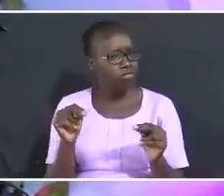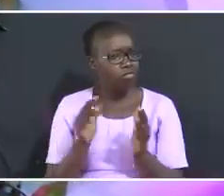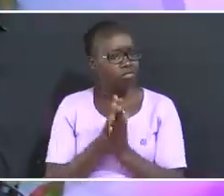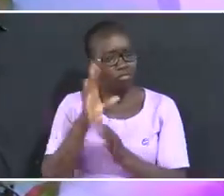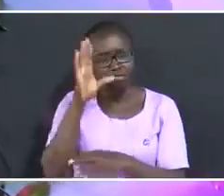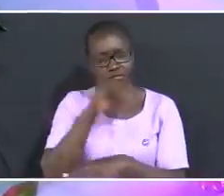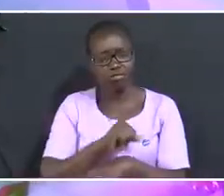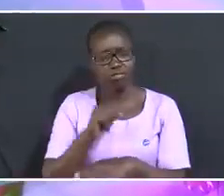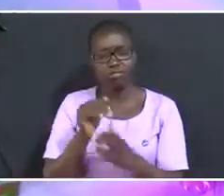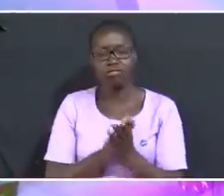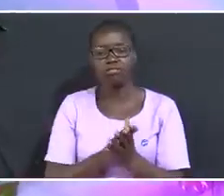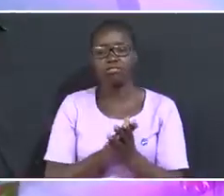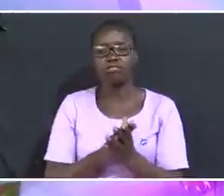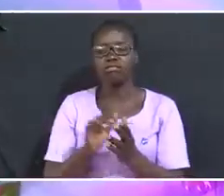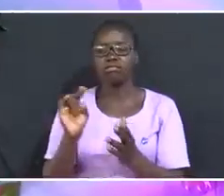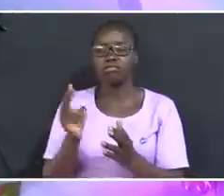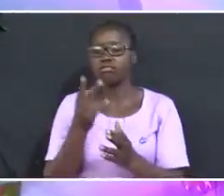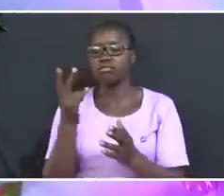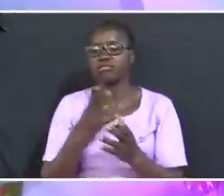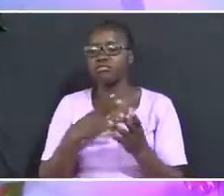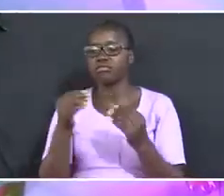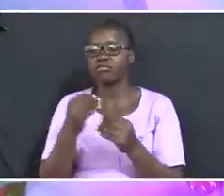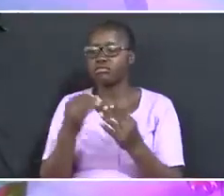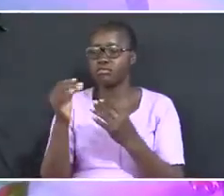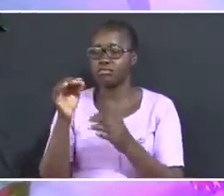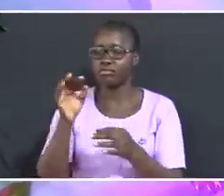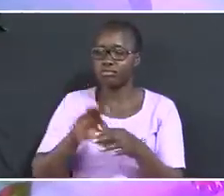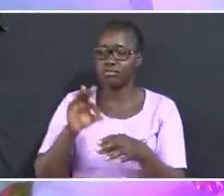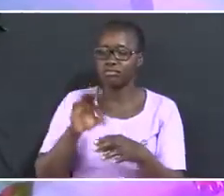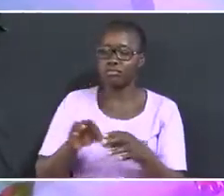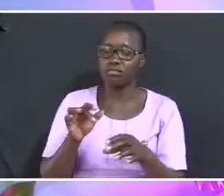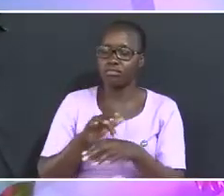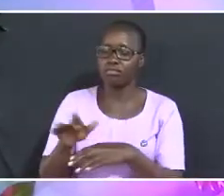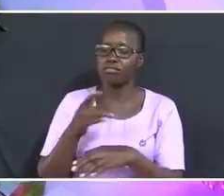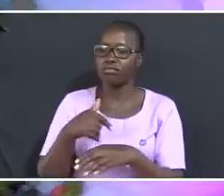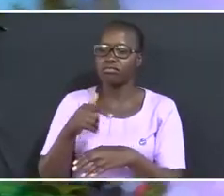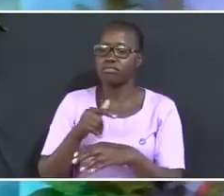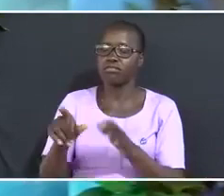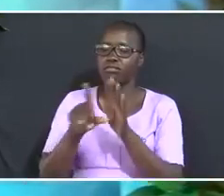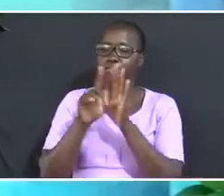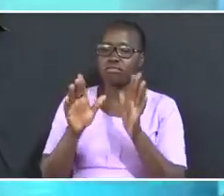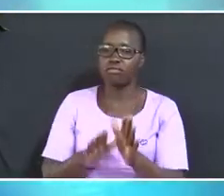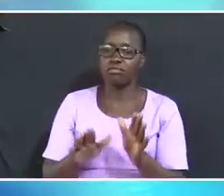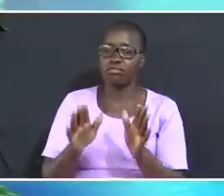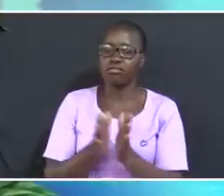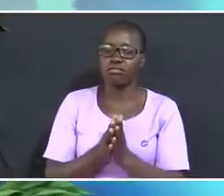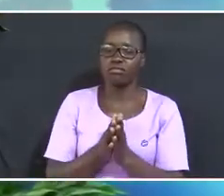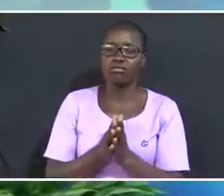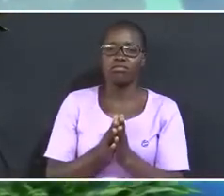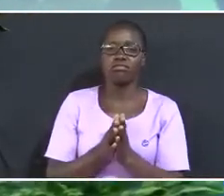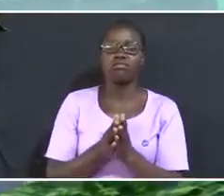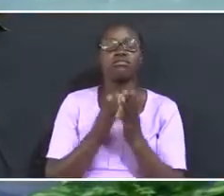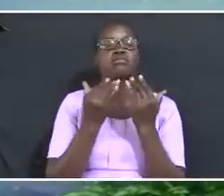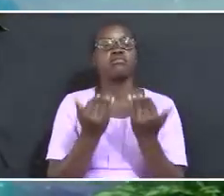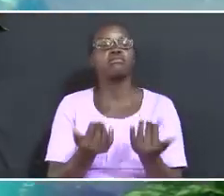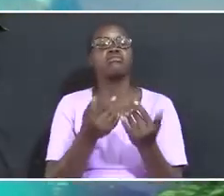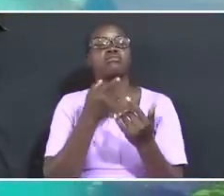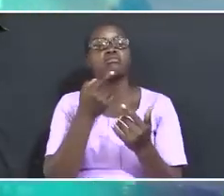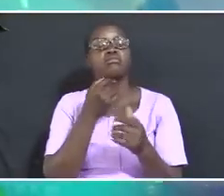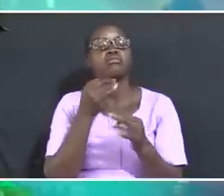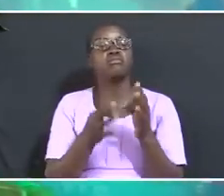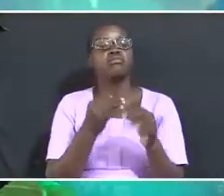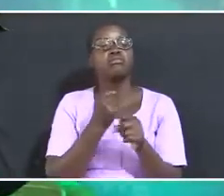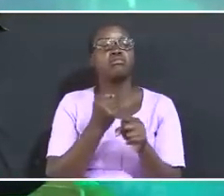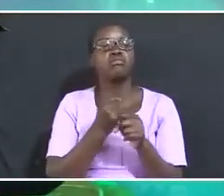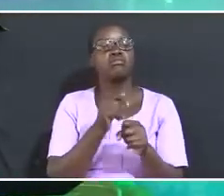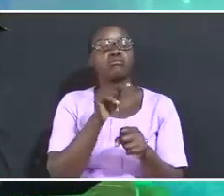limit Adventists from voting. So we send our lawyers and they file a case and say, now if you do that, and